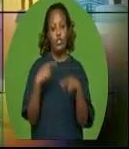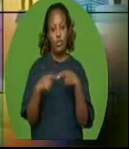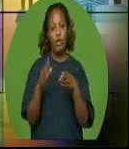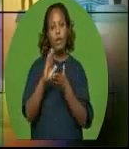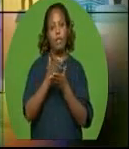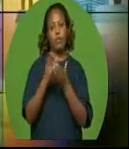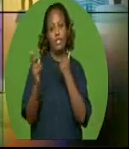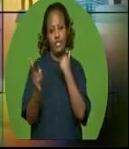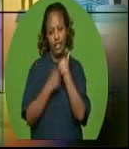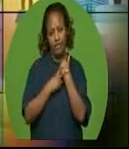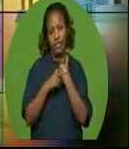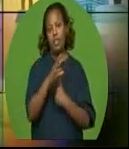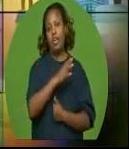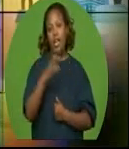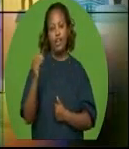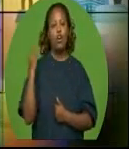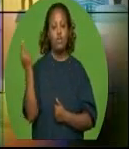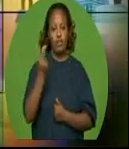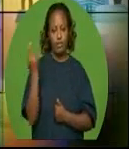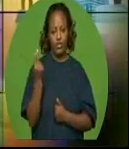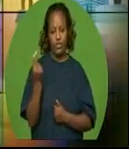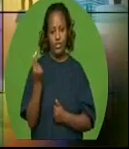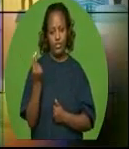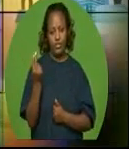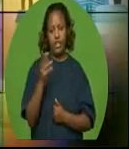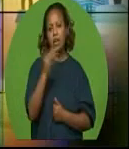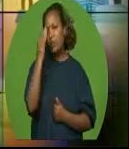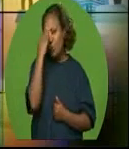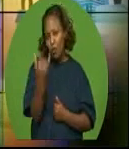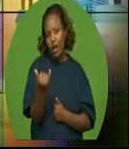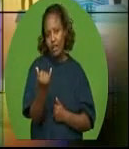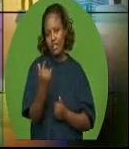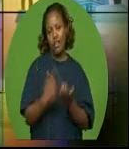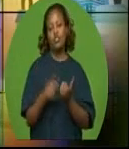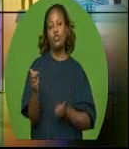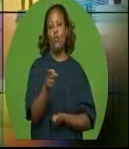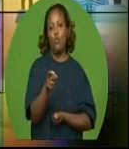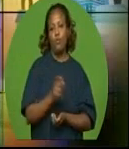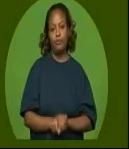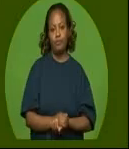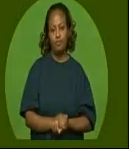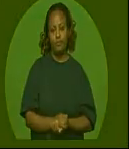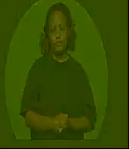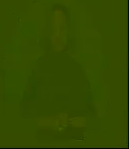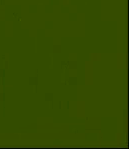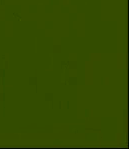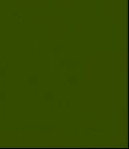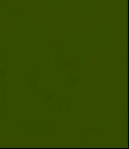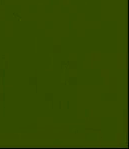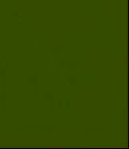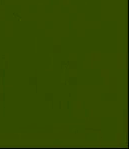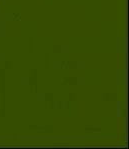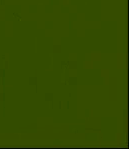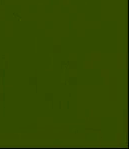of relationship between saving and consumption, and why is that so?